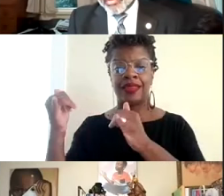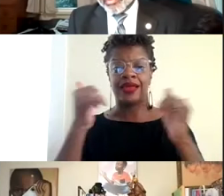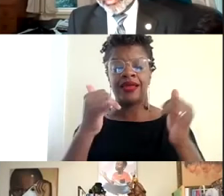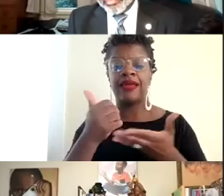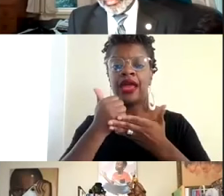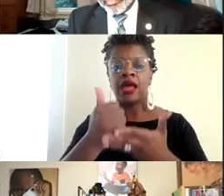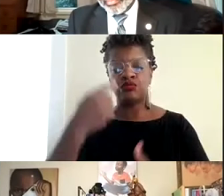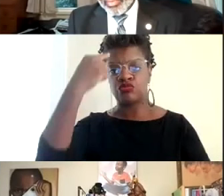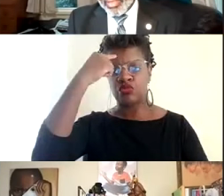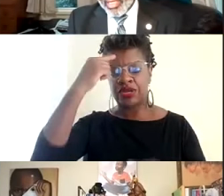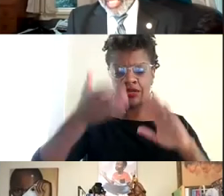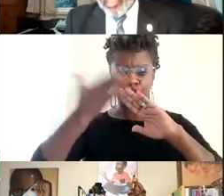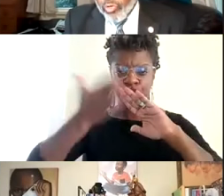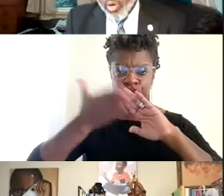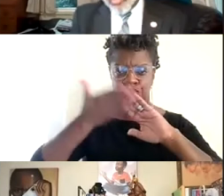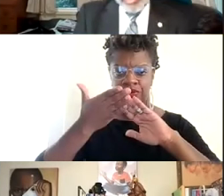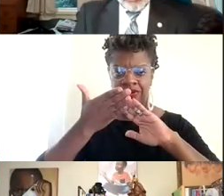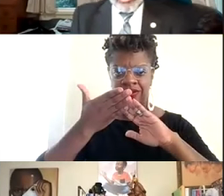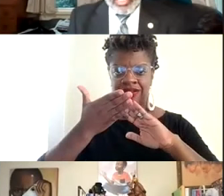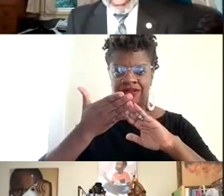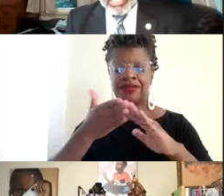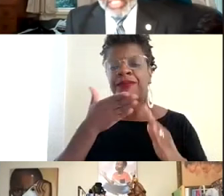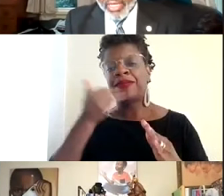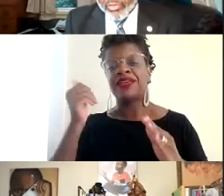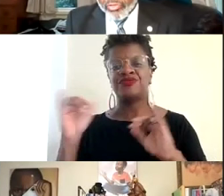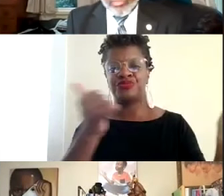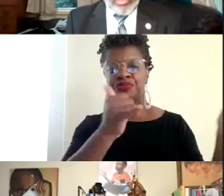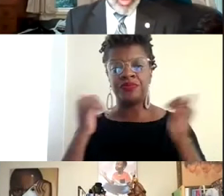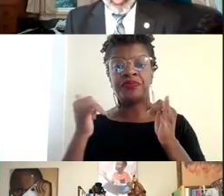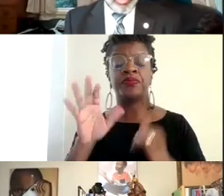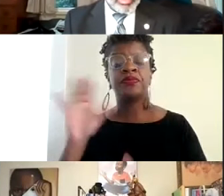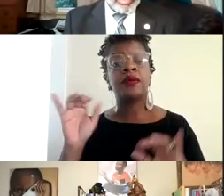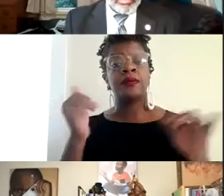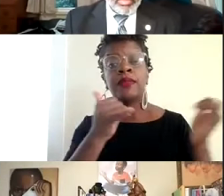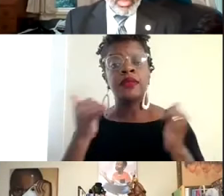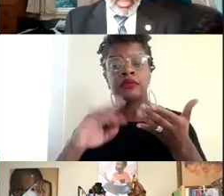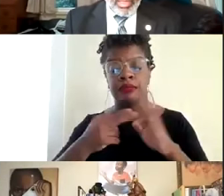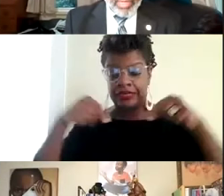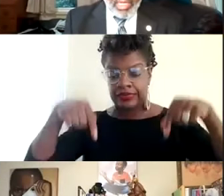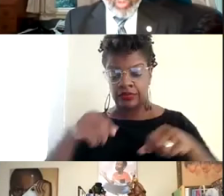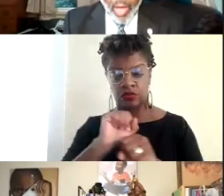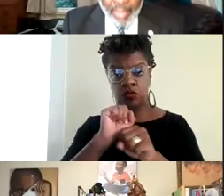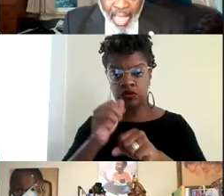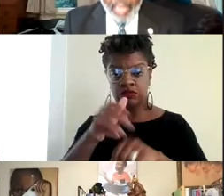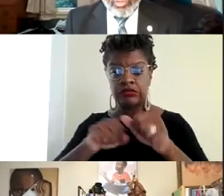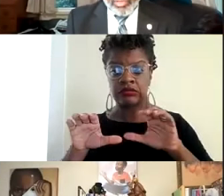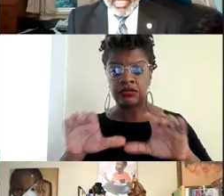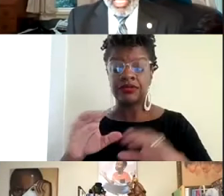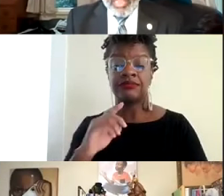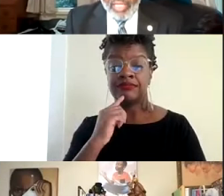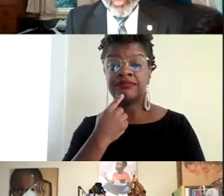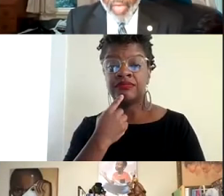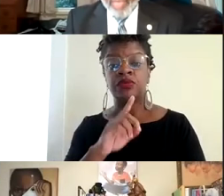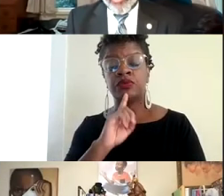learning. And this quote points out the seriousness of our work, because quite